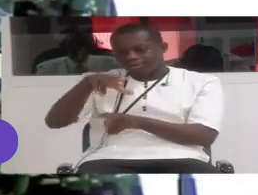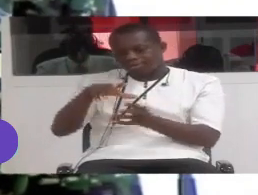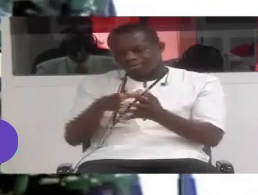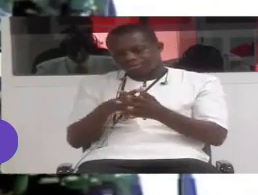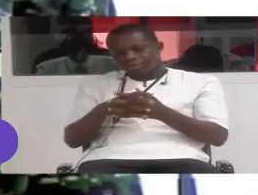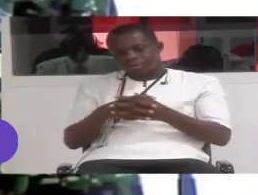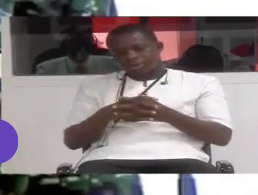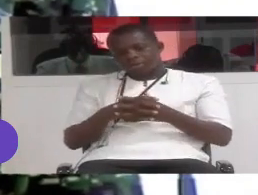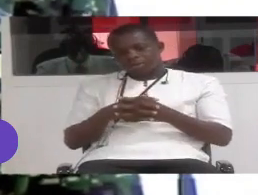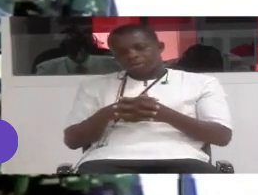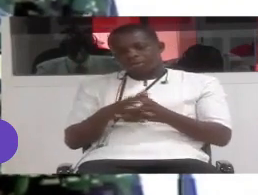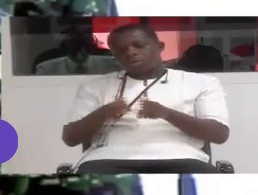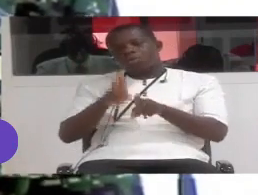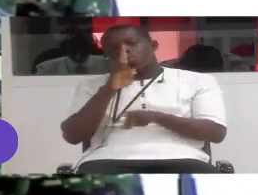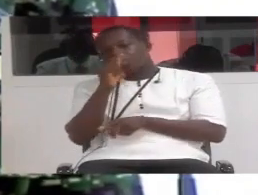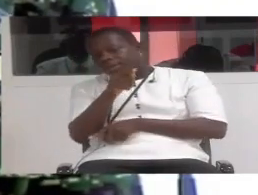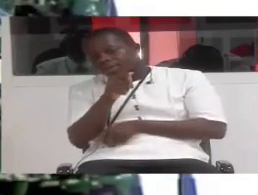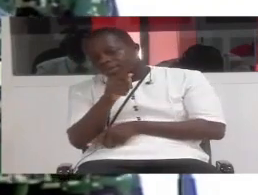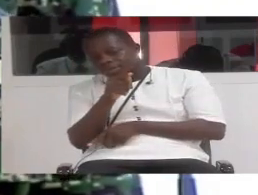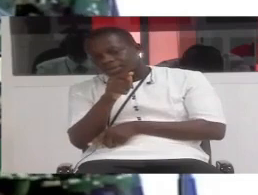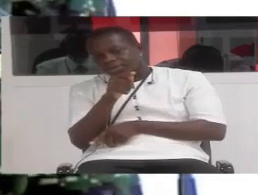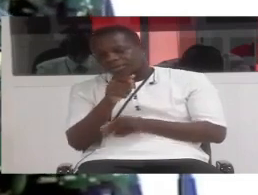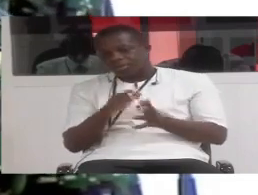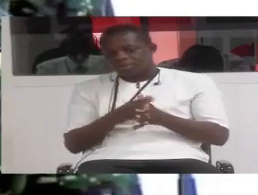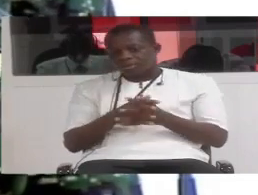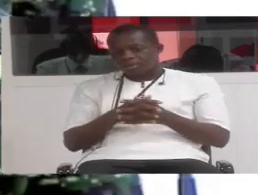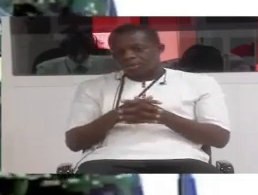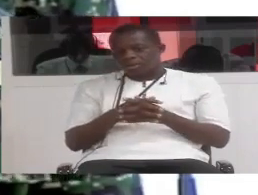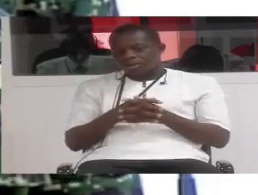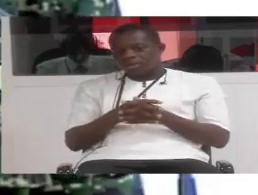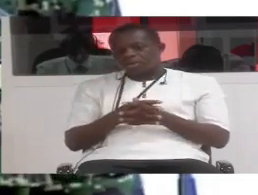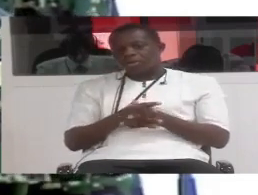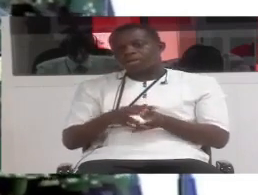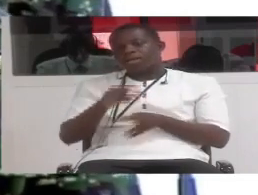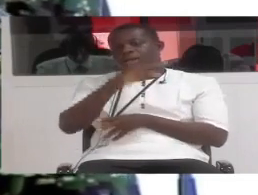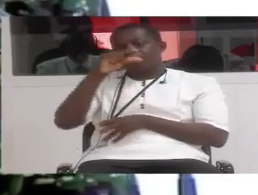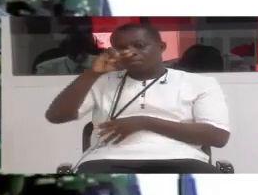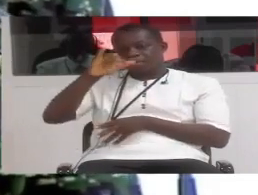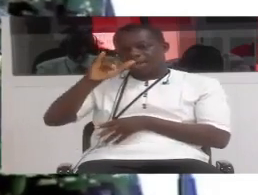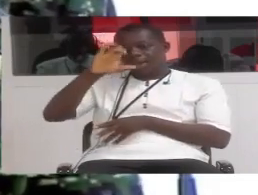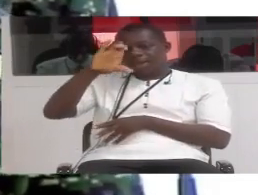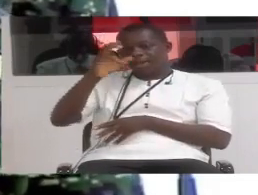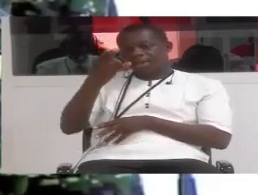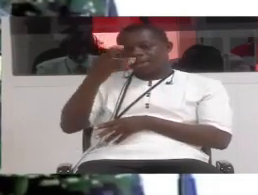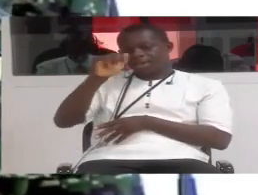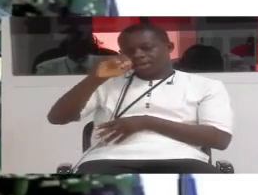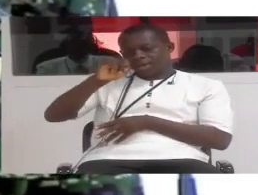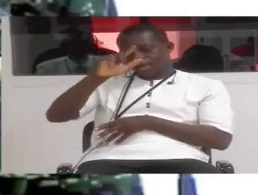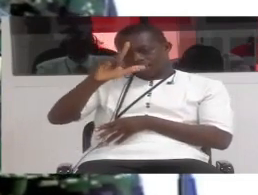movement. And who was that? Koku moy kan? Moy Michael Correa. That was Michael